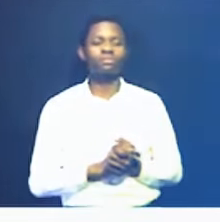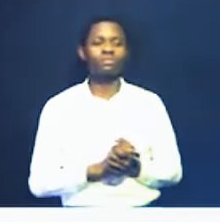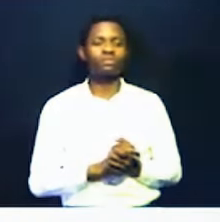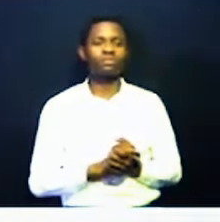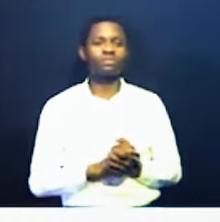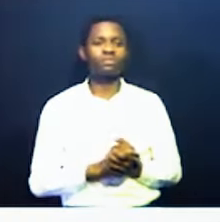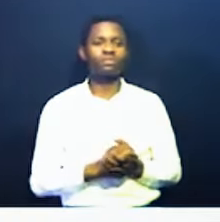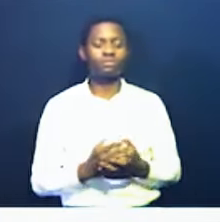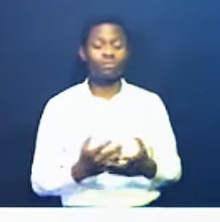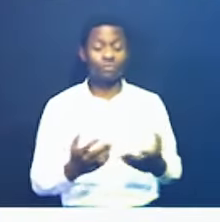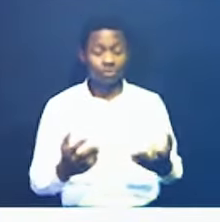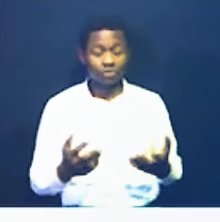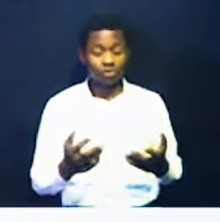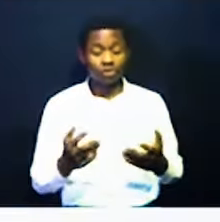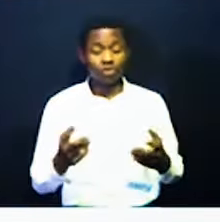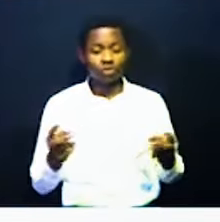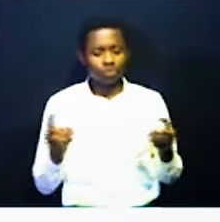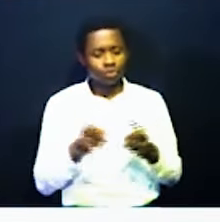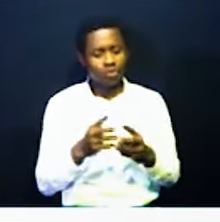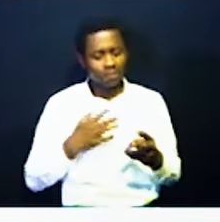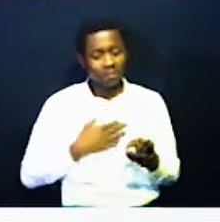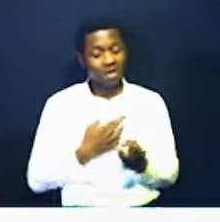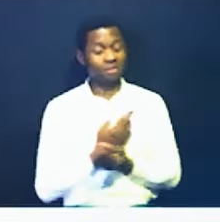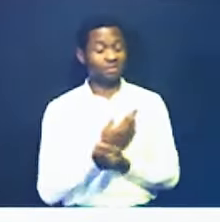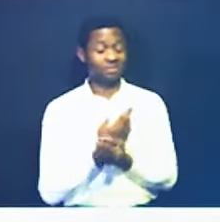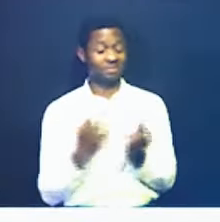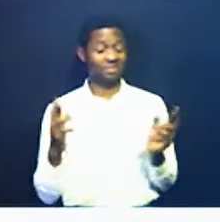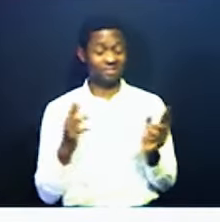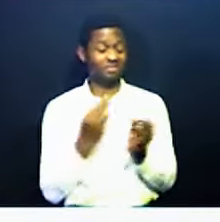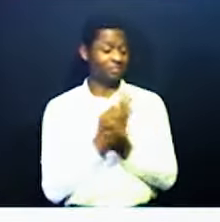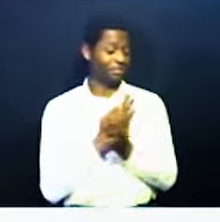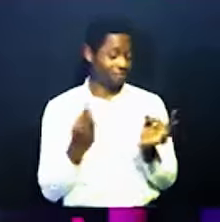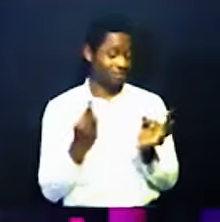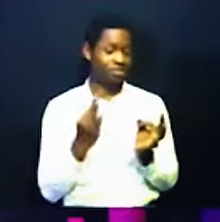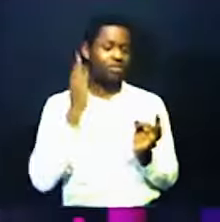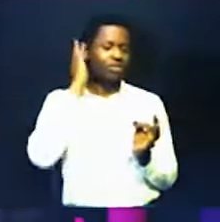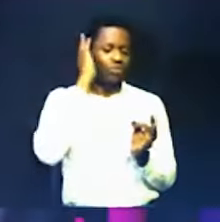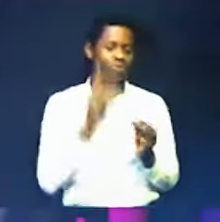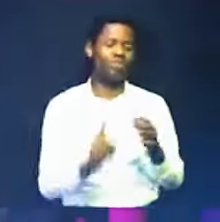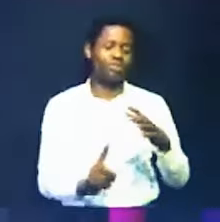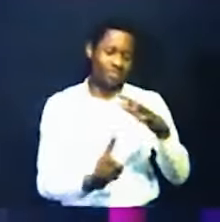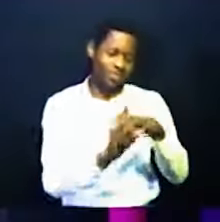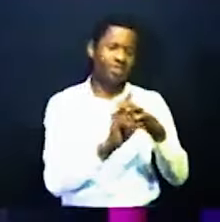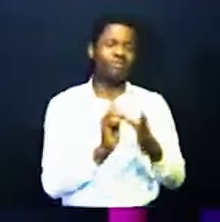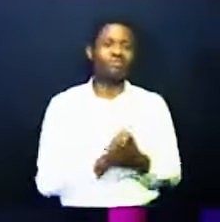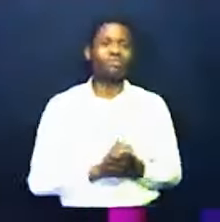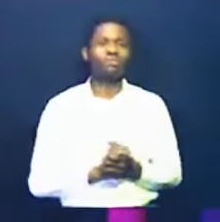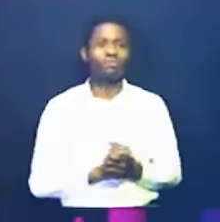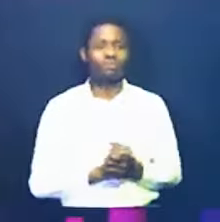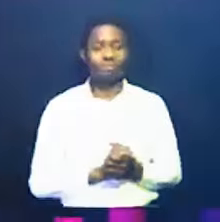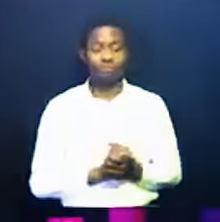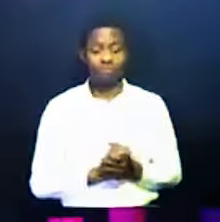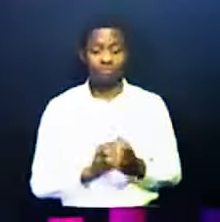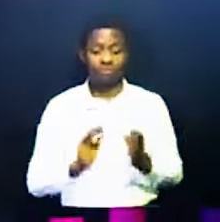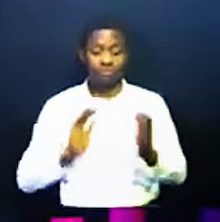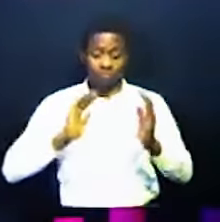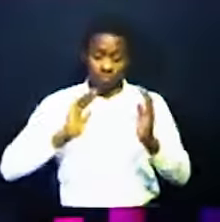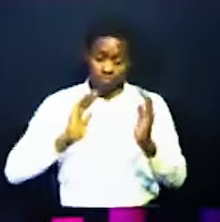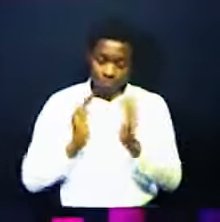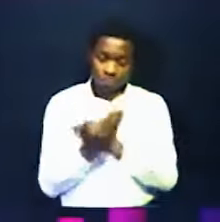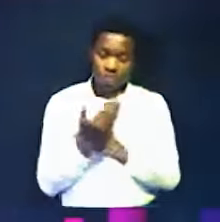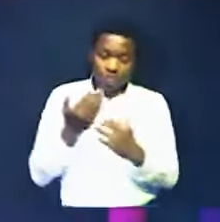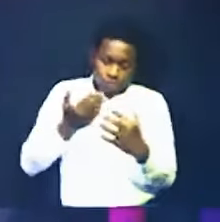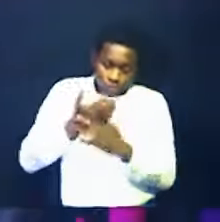And so my relief will surely appear. So by prayer, let me